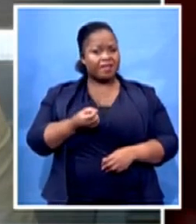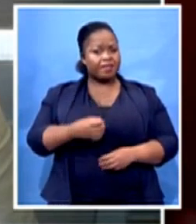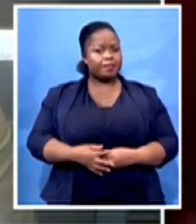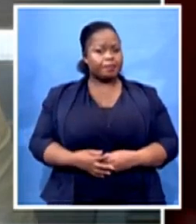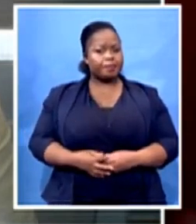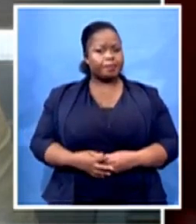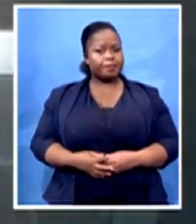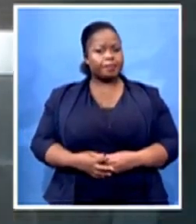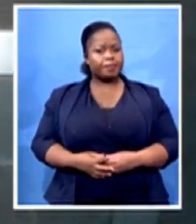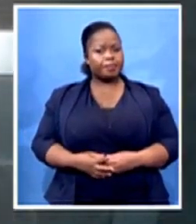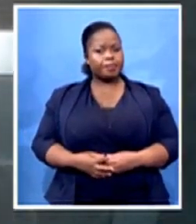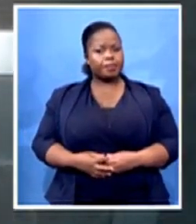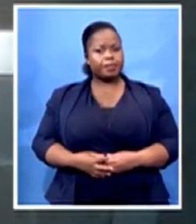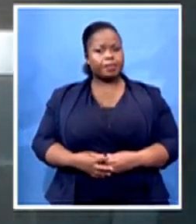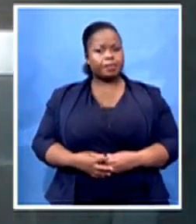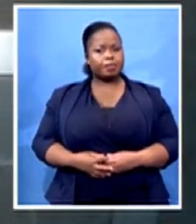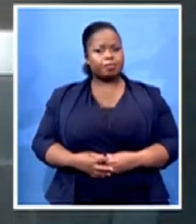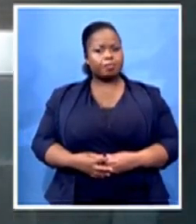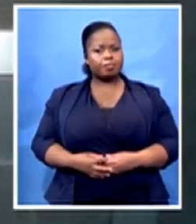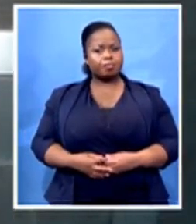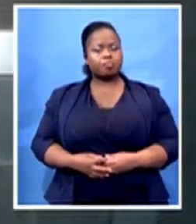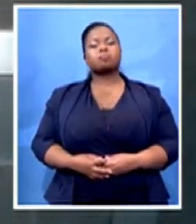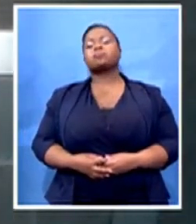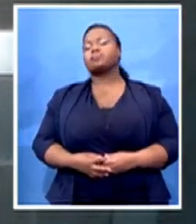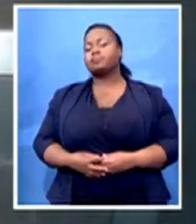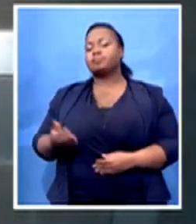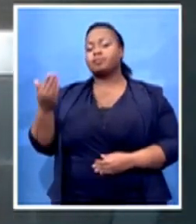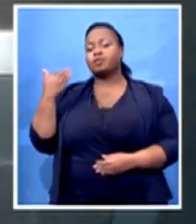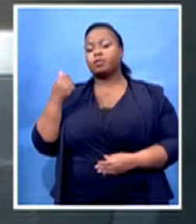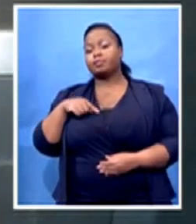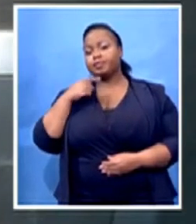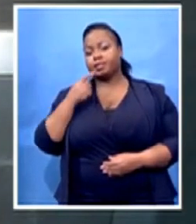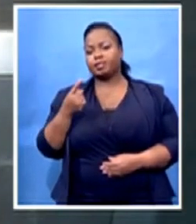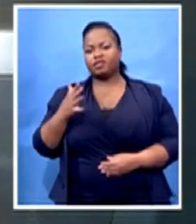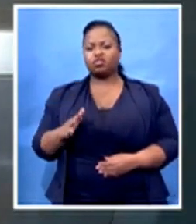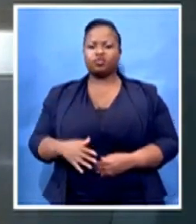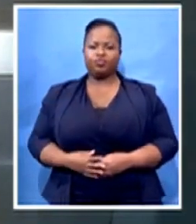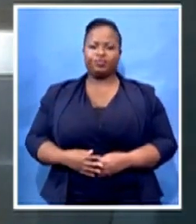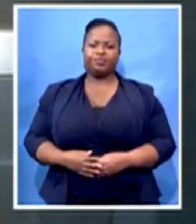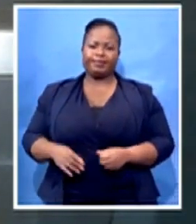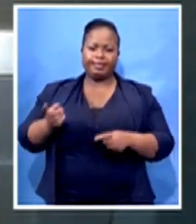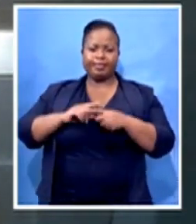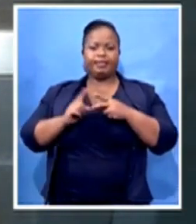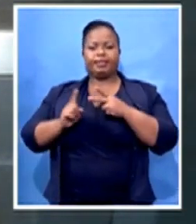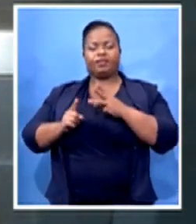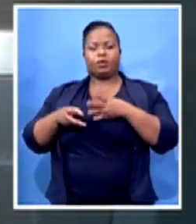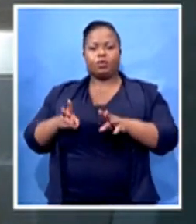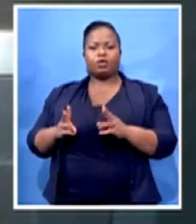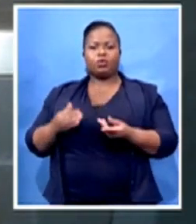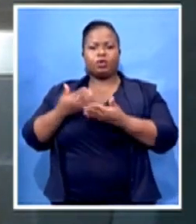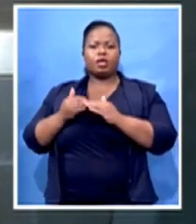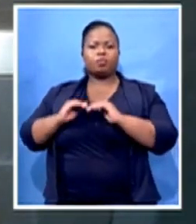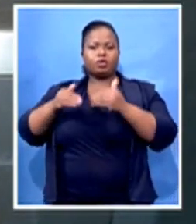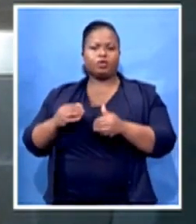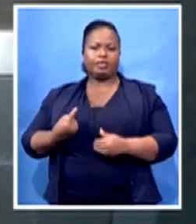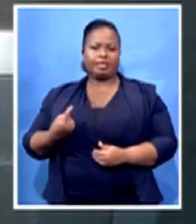So, as I mentioned, there's a number of free versions. And then protecting yourself from home, I just want to make a comment on that. As all